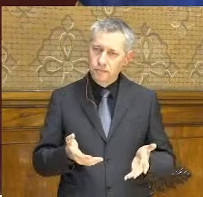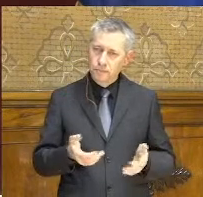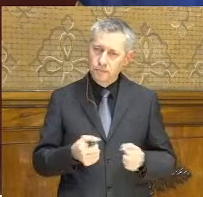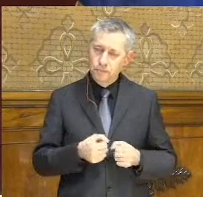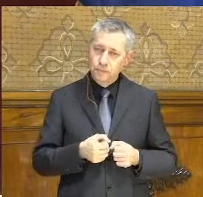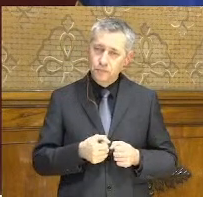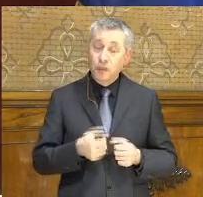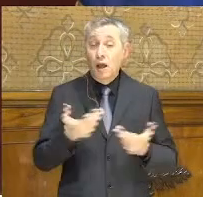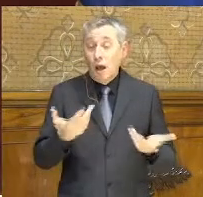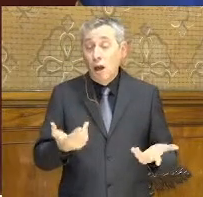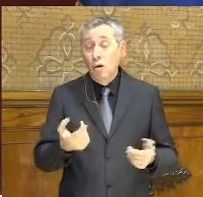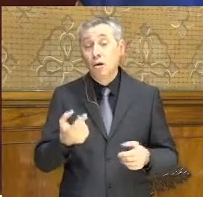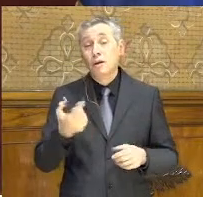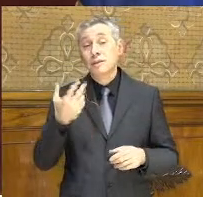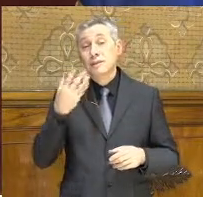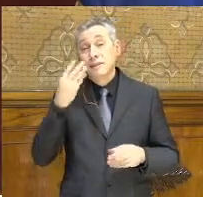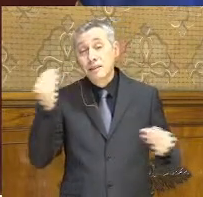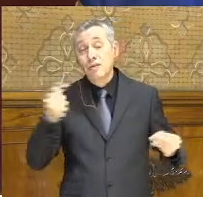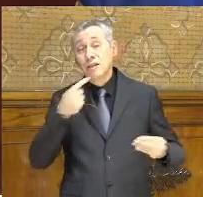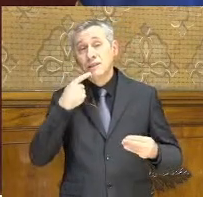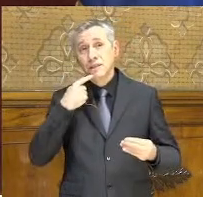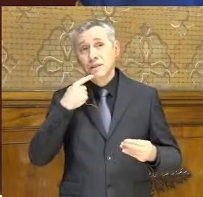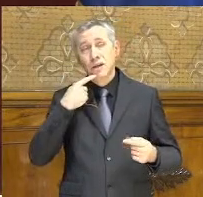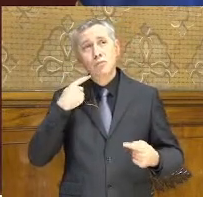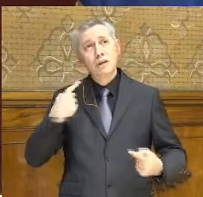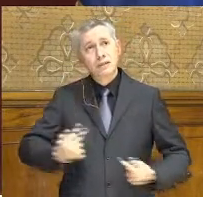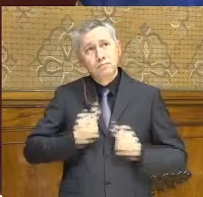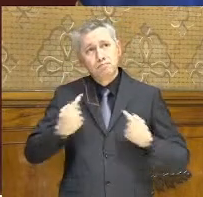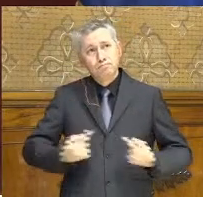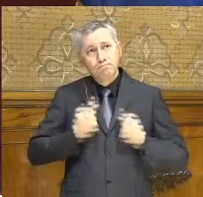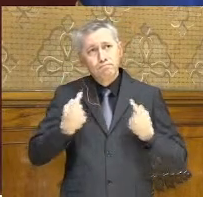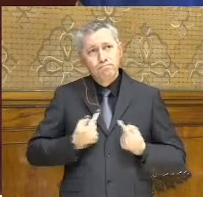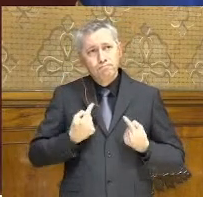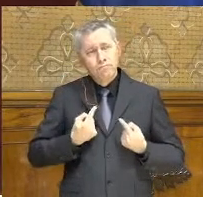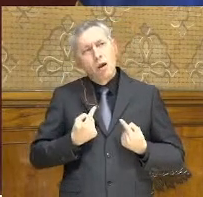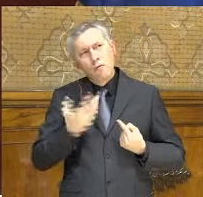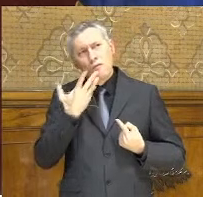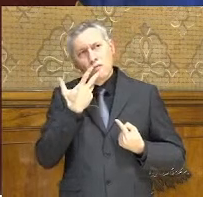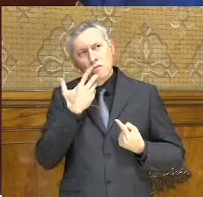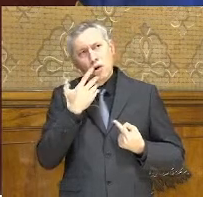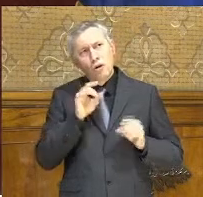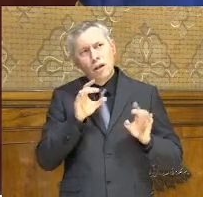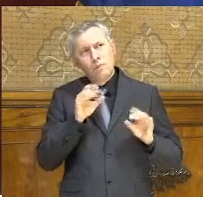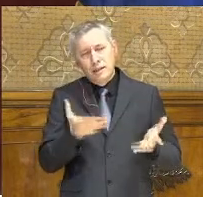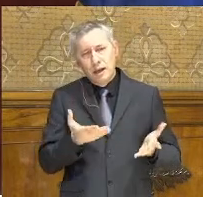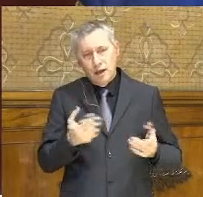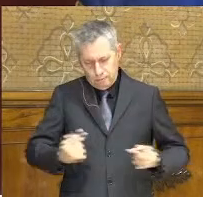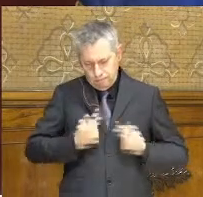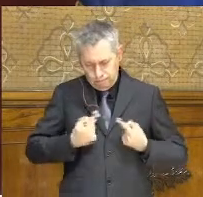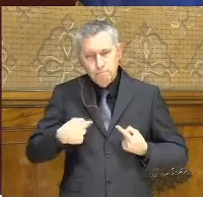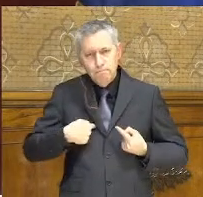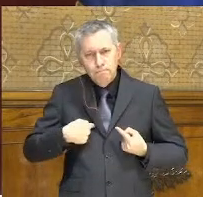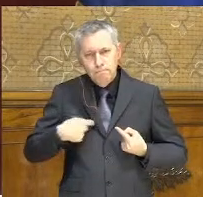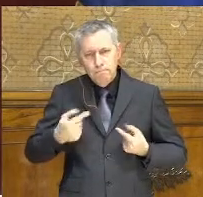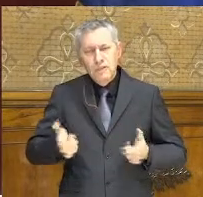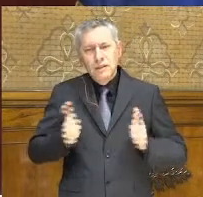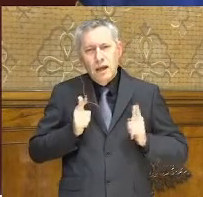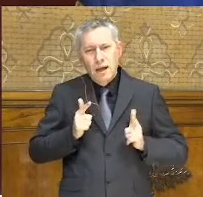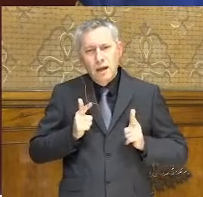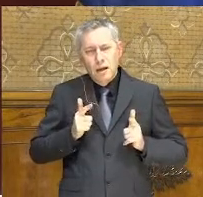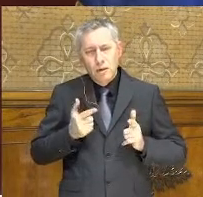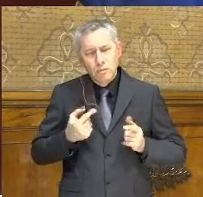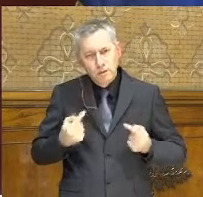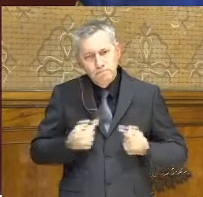cause. And being moved by the cause is the thought of movement in